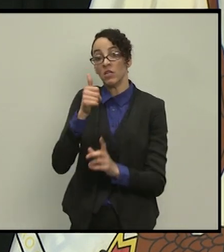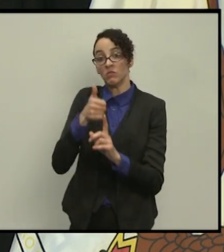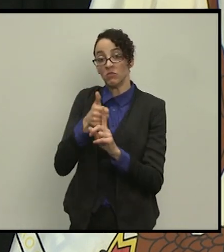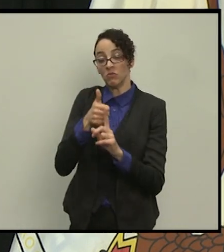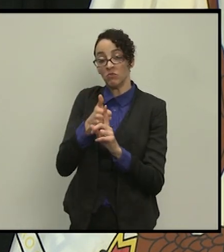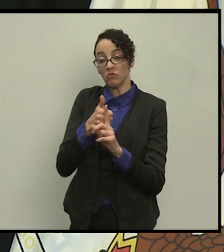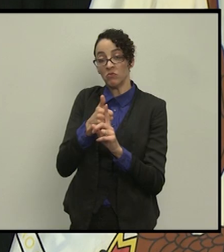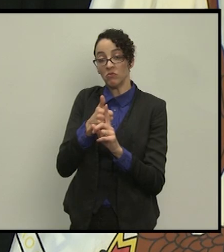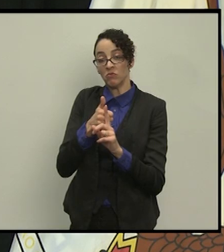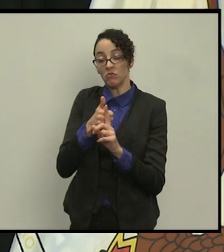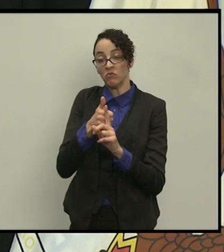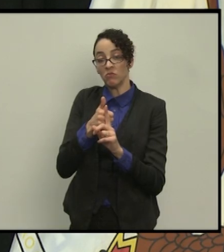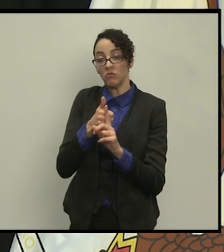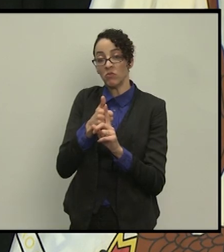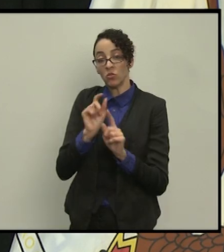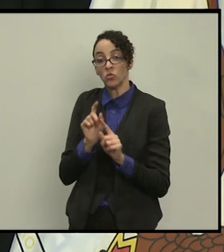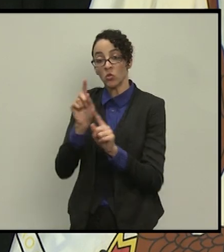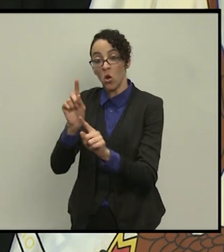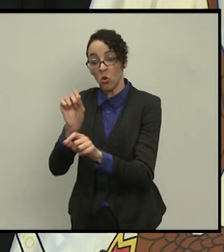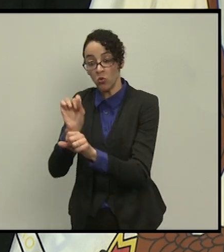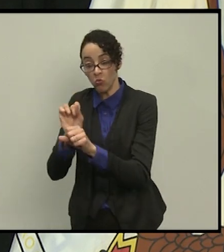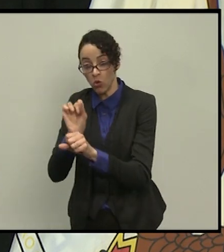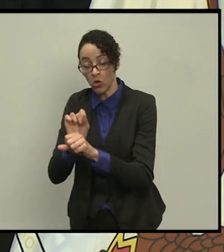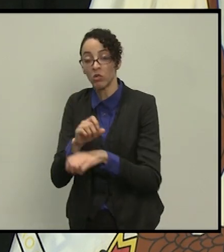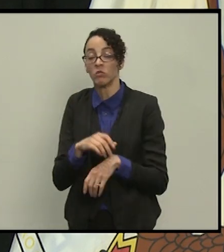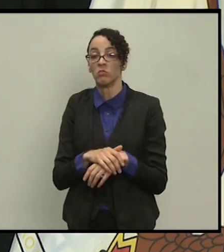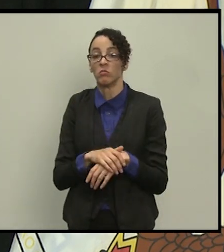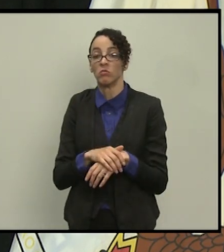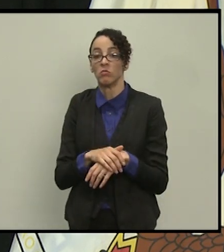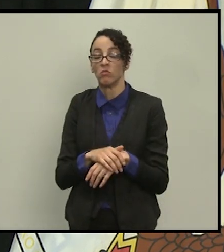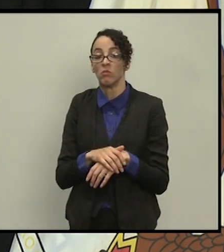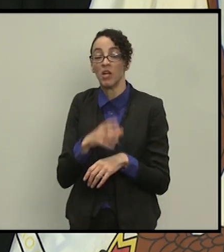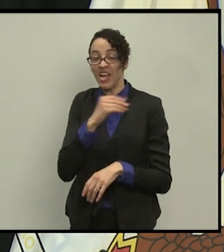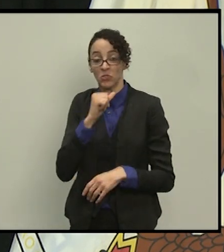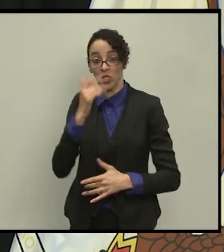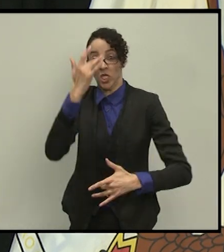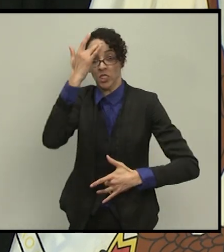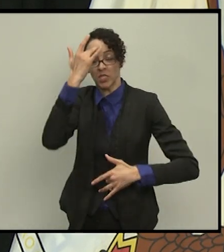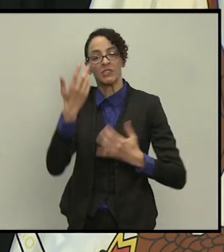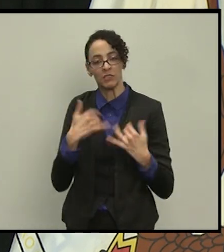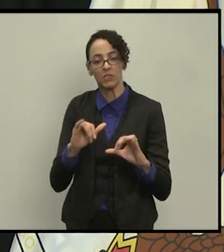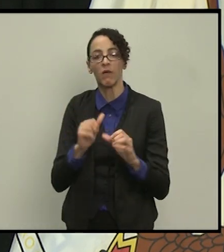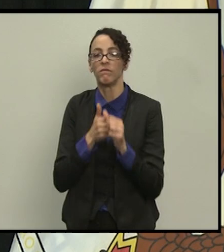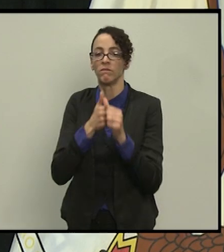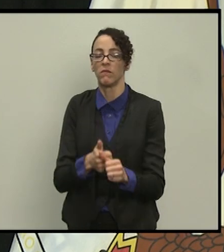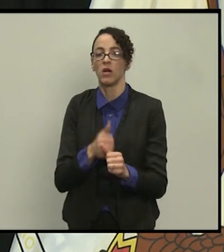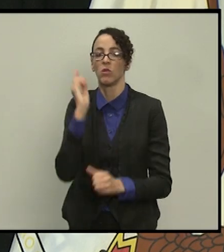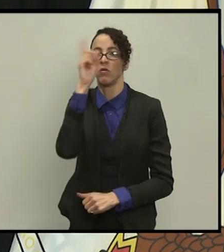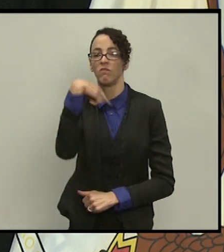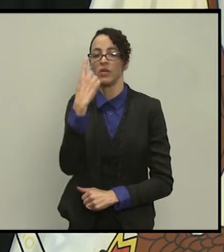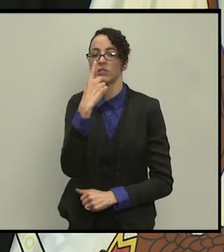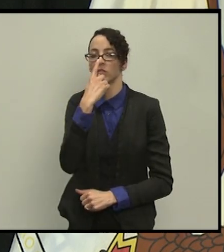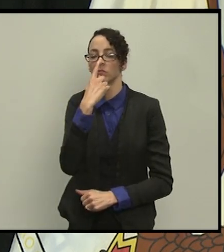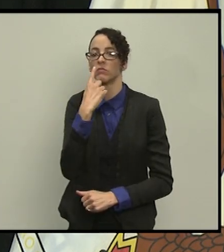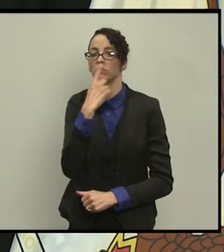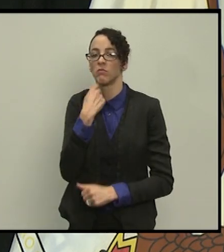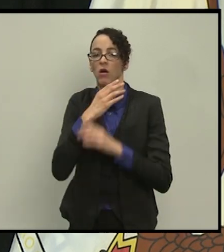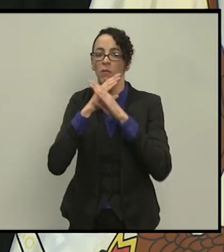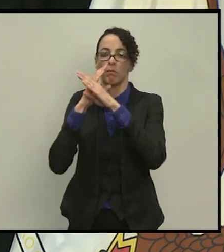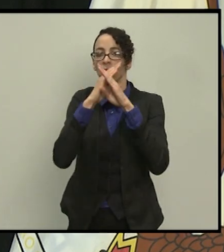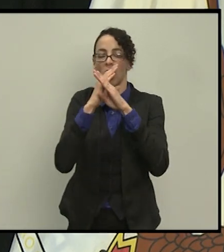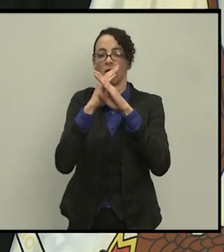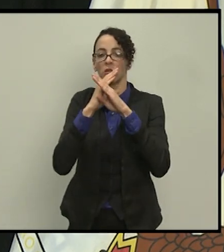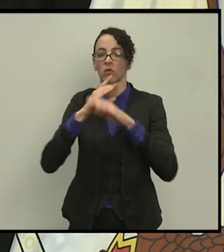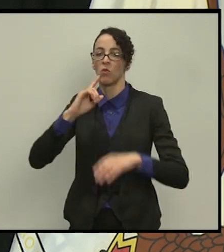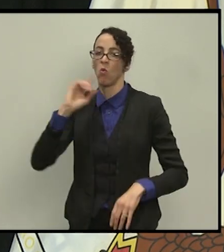sick, that we adhere to the facial covering guidelines and orders that were issued on Friday, and that we